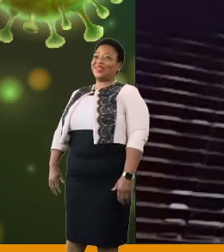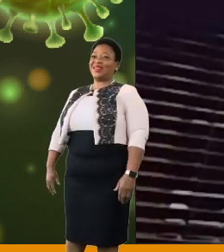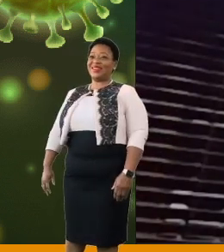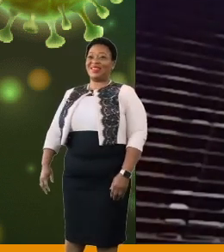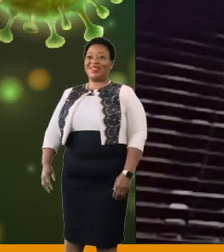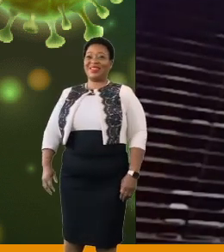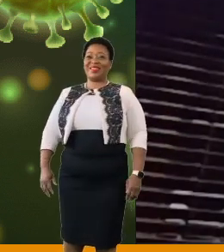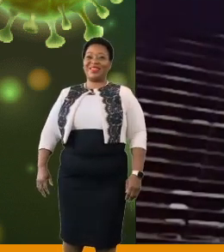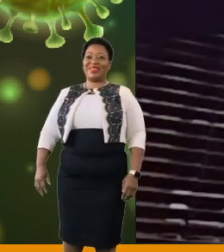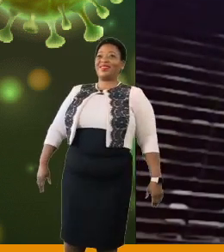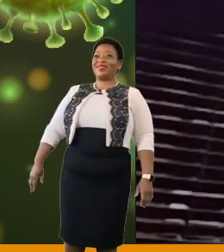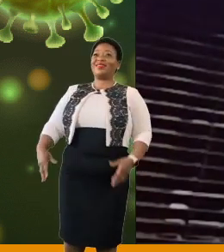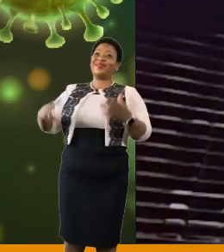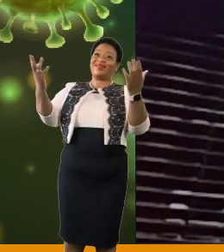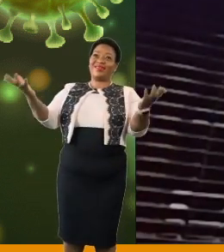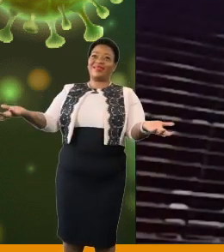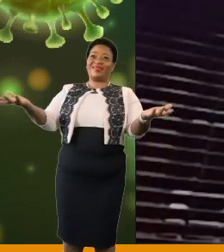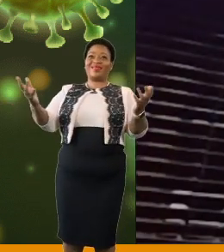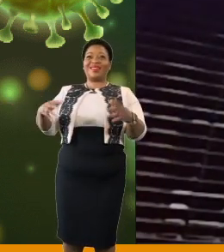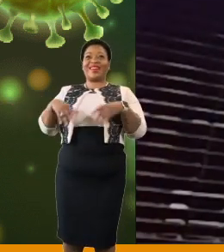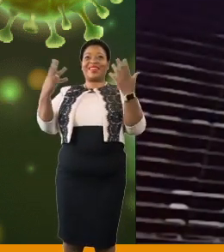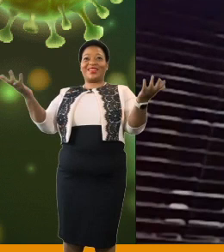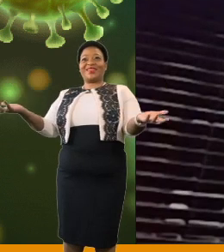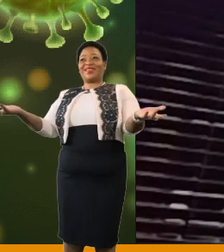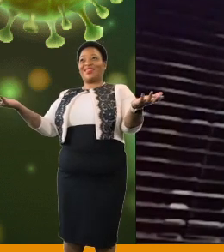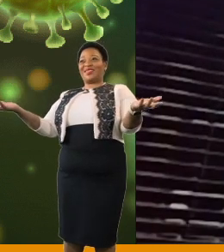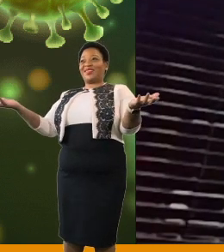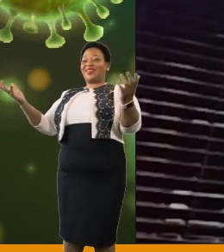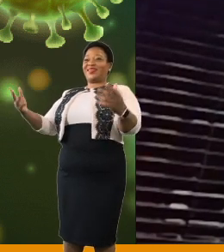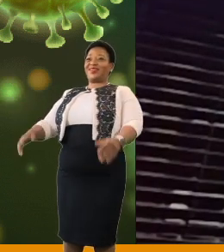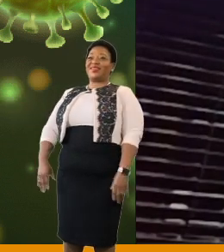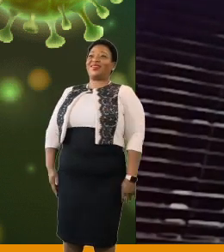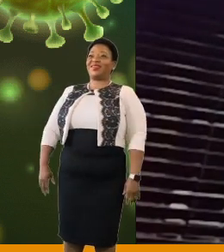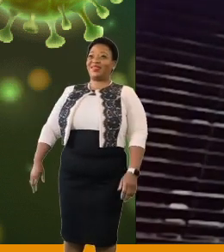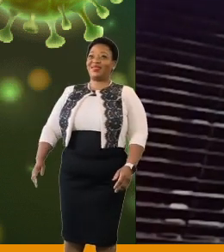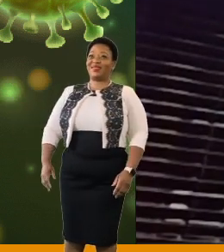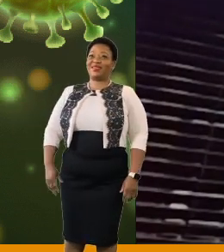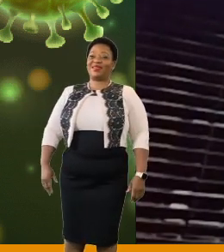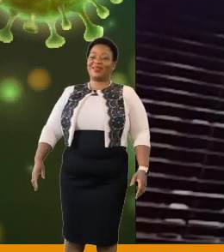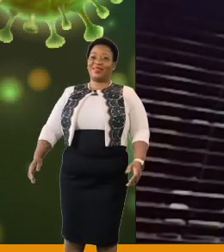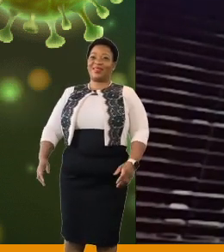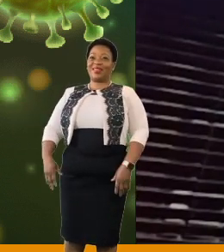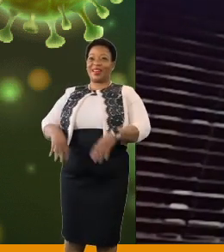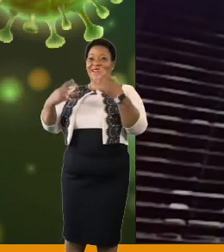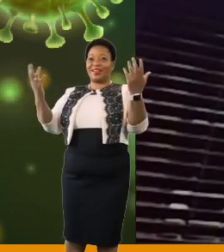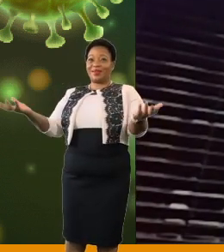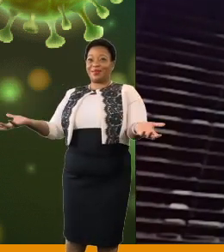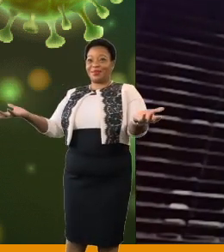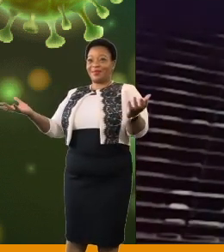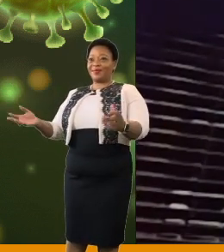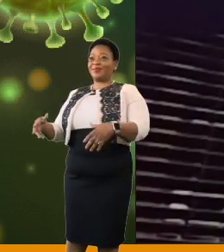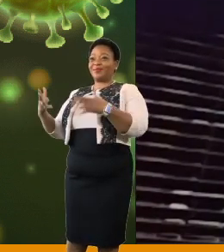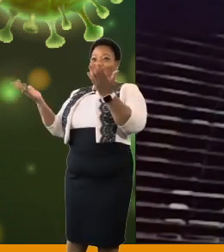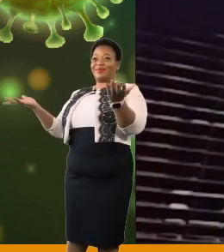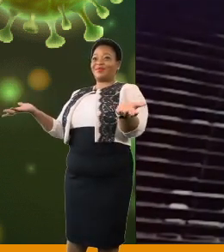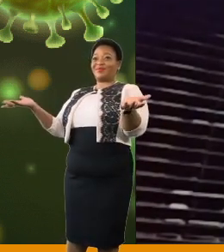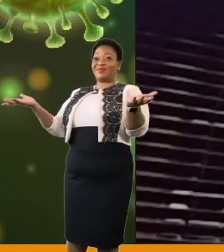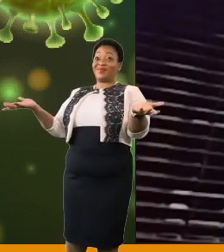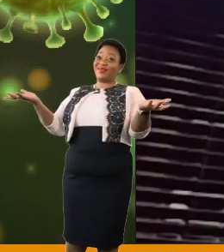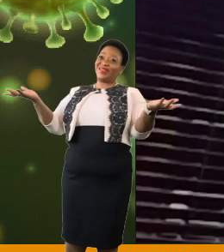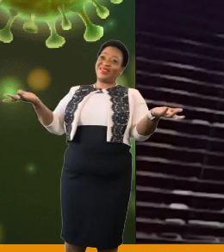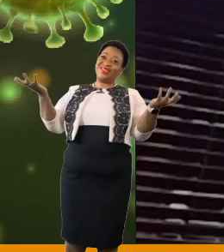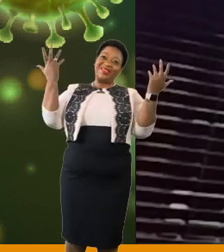monies could then be channeled to other areas of our economy that